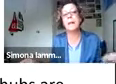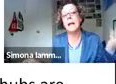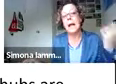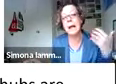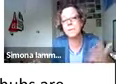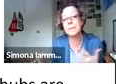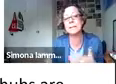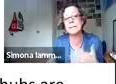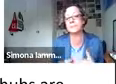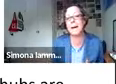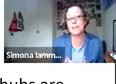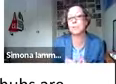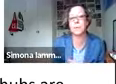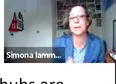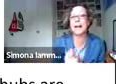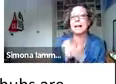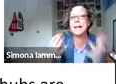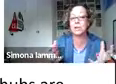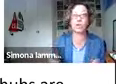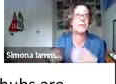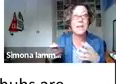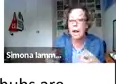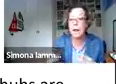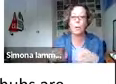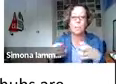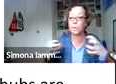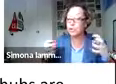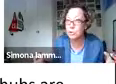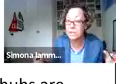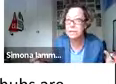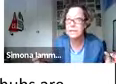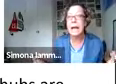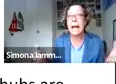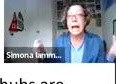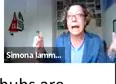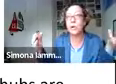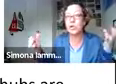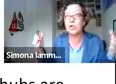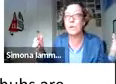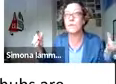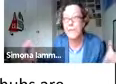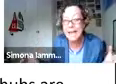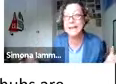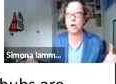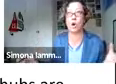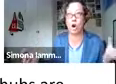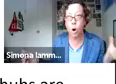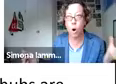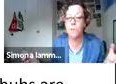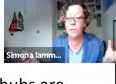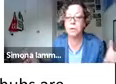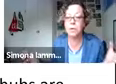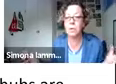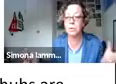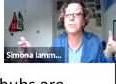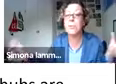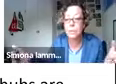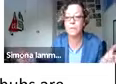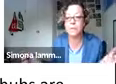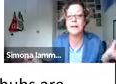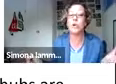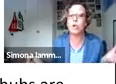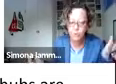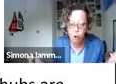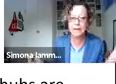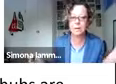competition. And we see that spatial pluralization of income opportunity and also the failure of, you know,